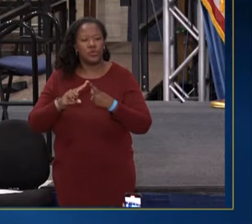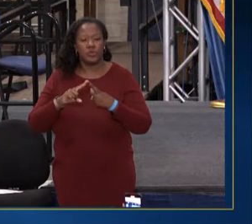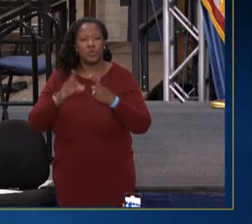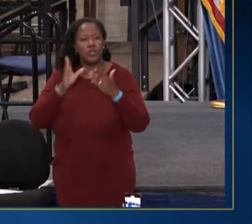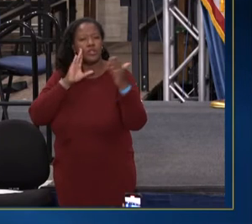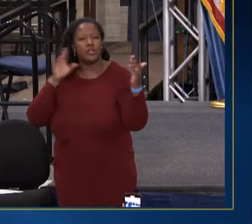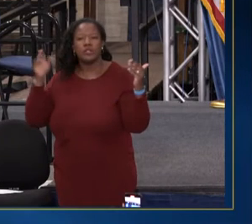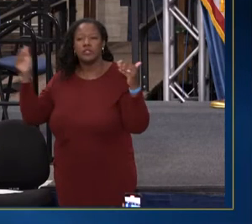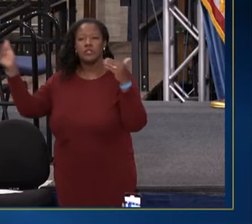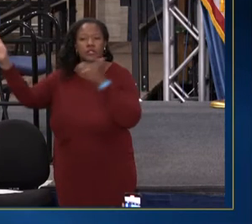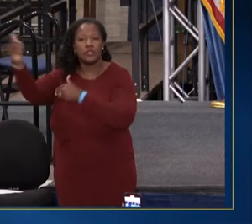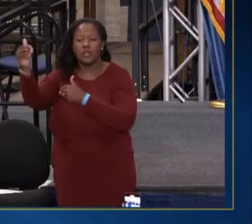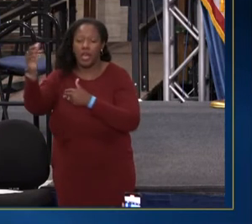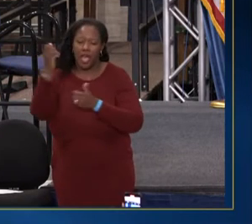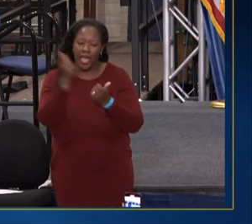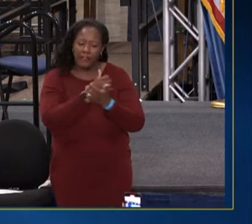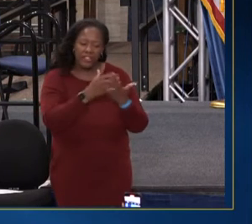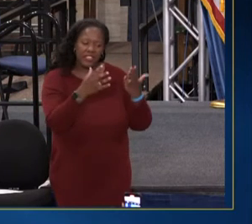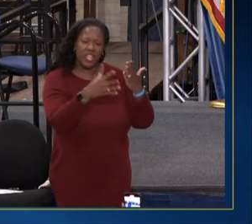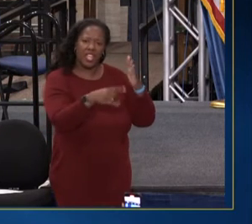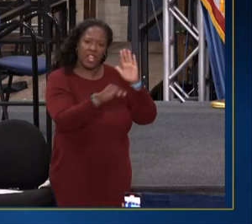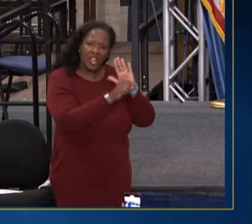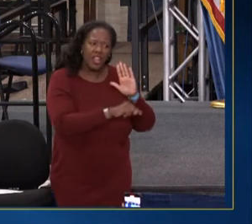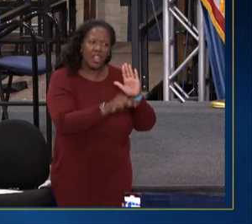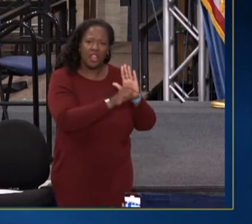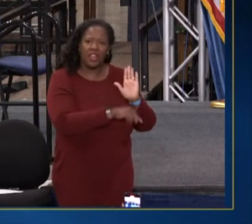surpass all the odds.